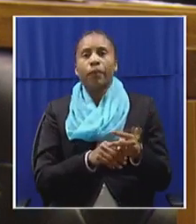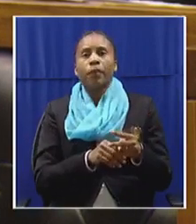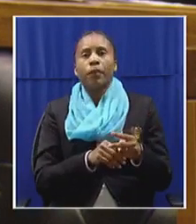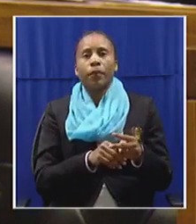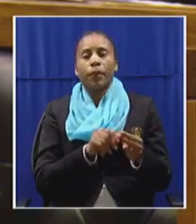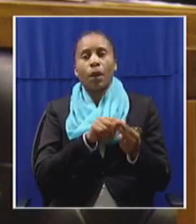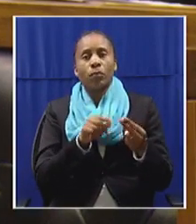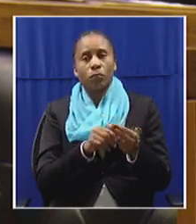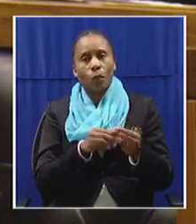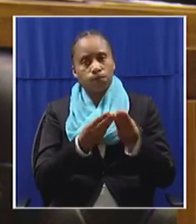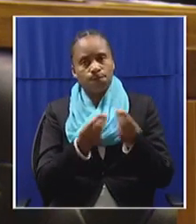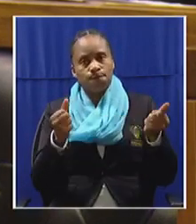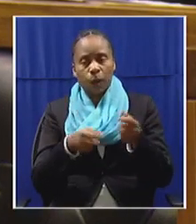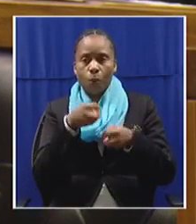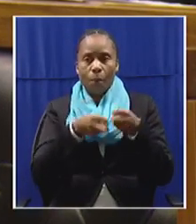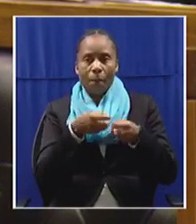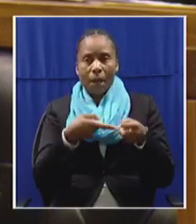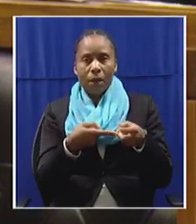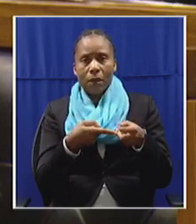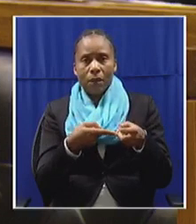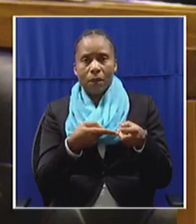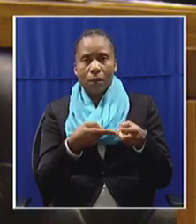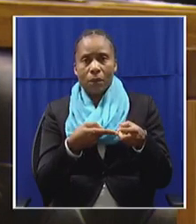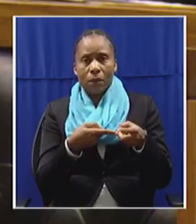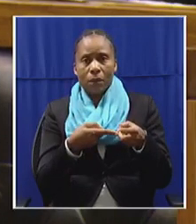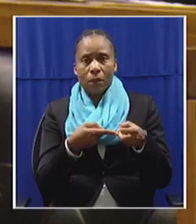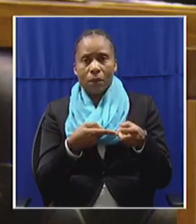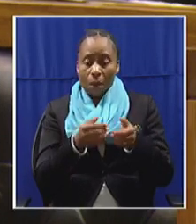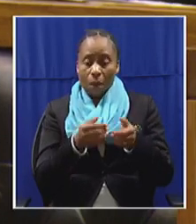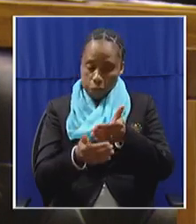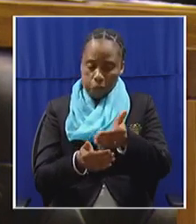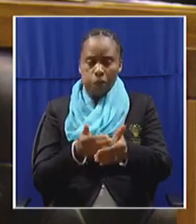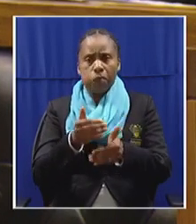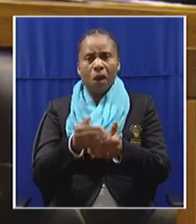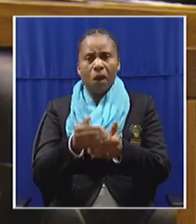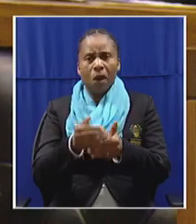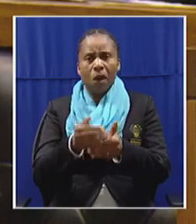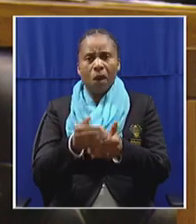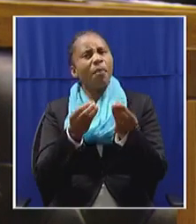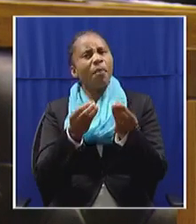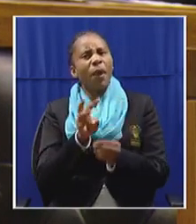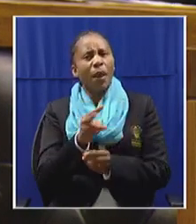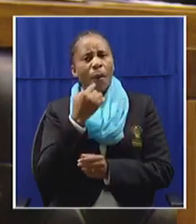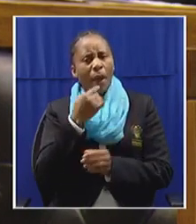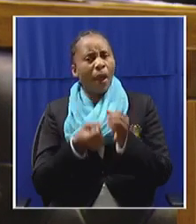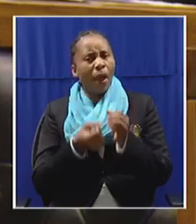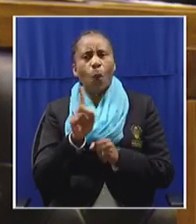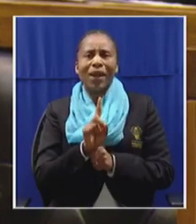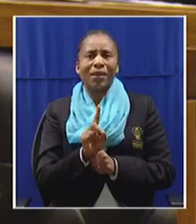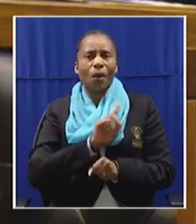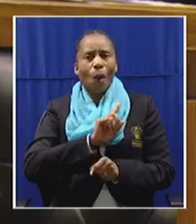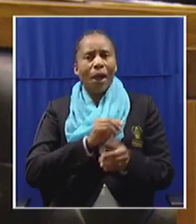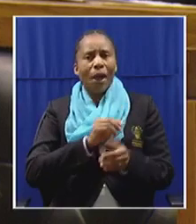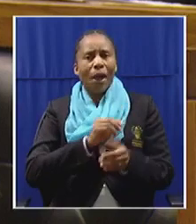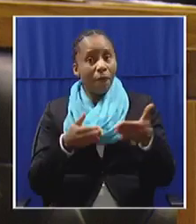We, in the process, will find out what happened, because before dealing with the